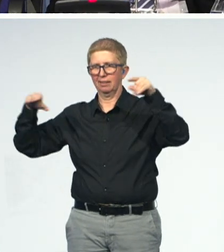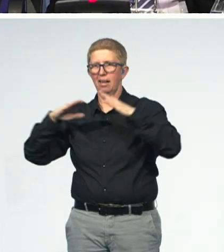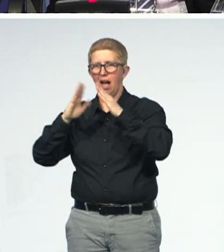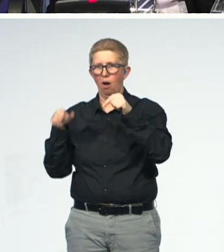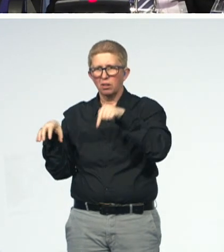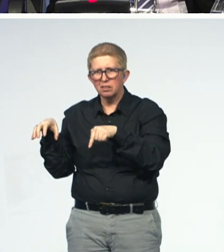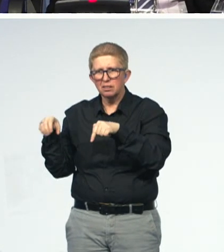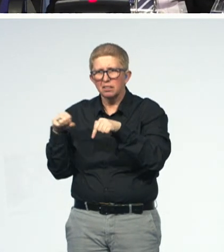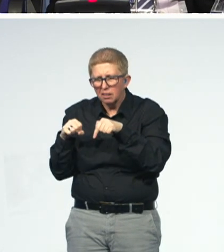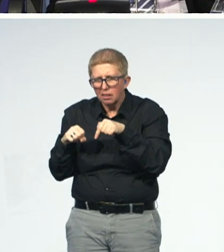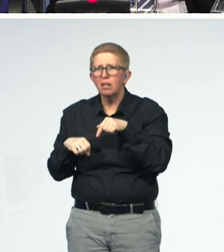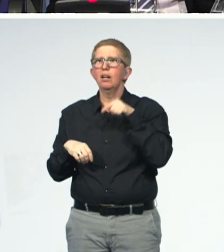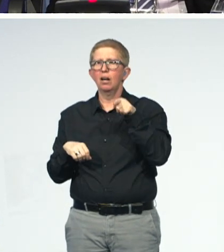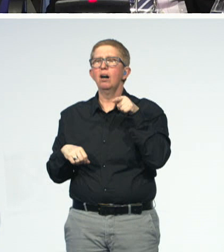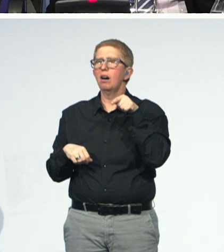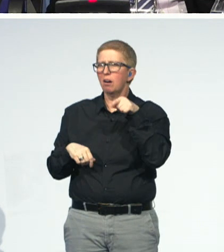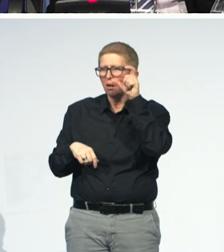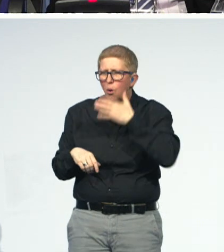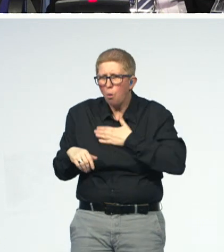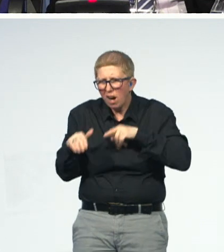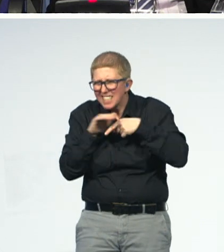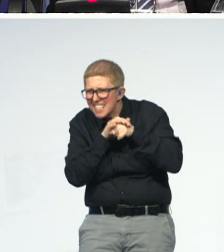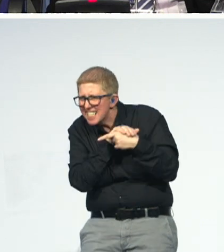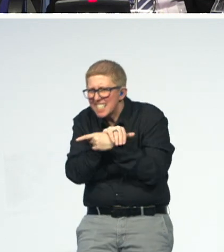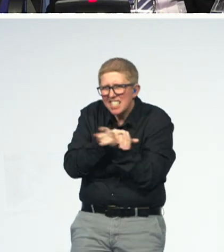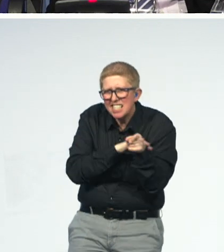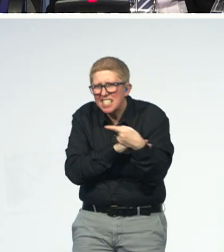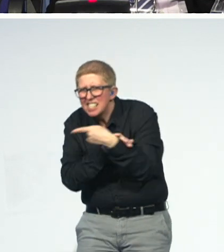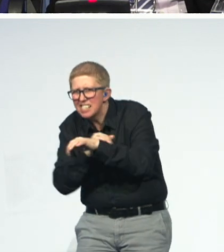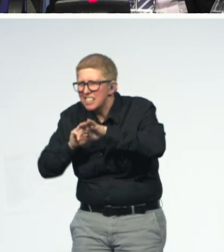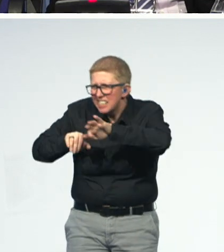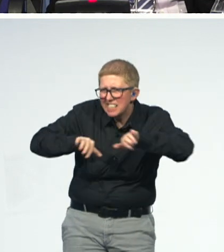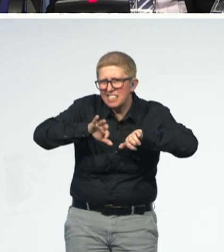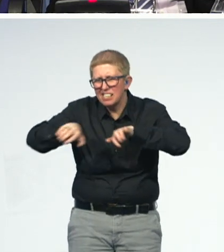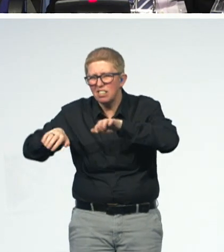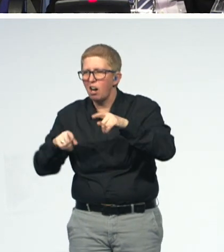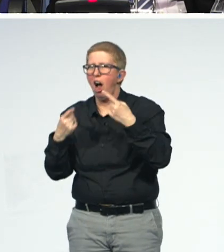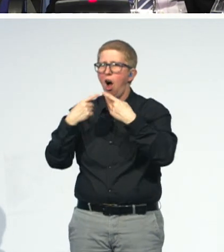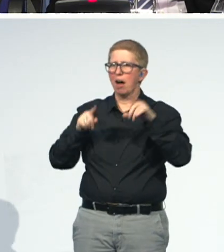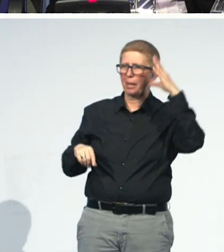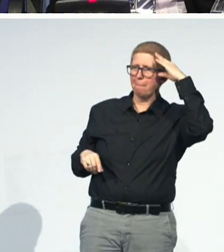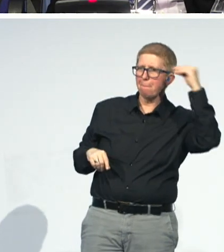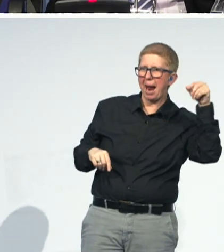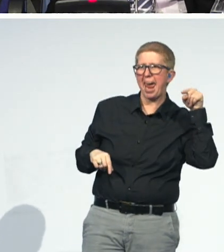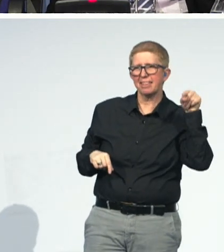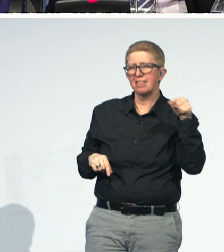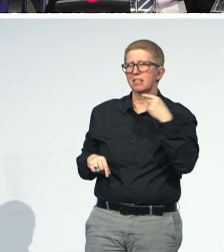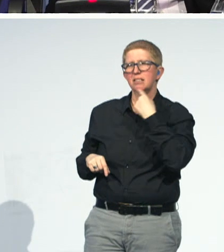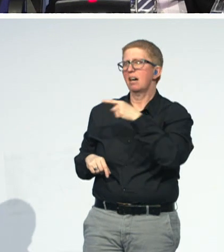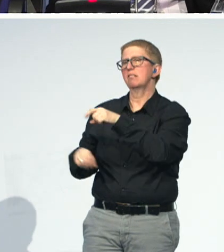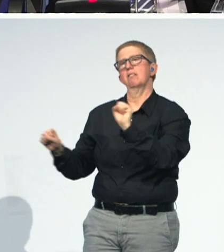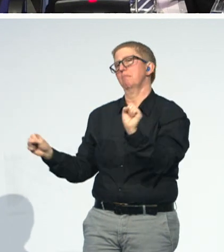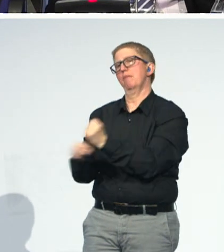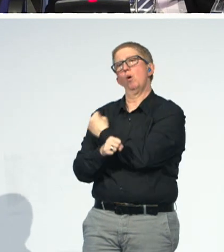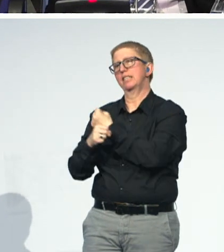that even if he could not achieve this mission in his lifetime, his following generations could.